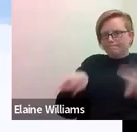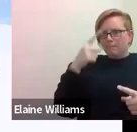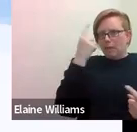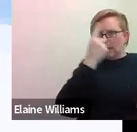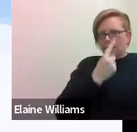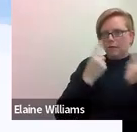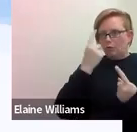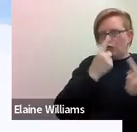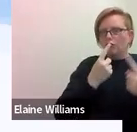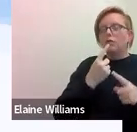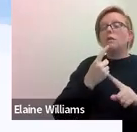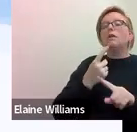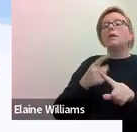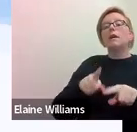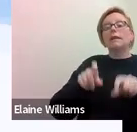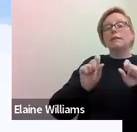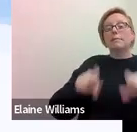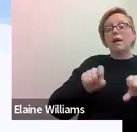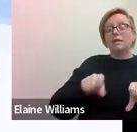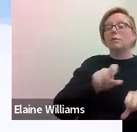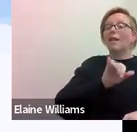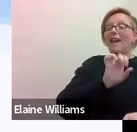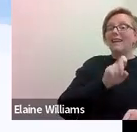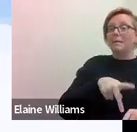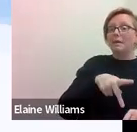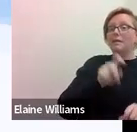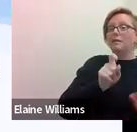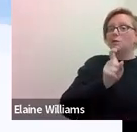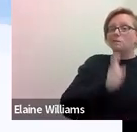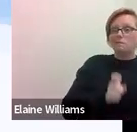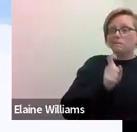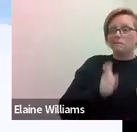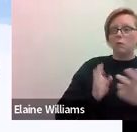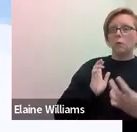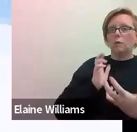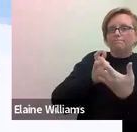on what a kindergarten day would look like for that child.